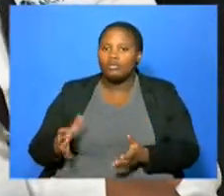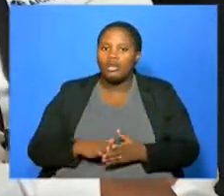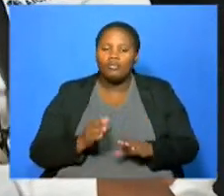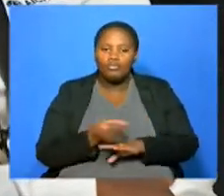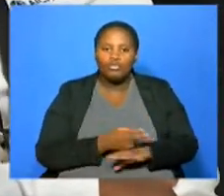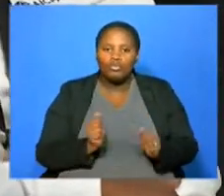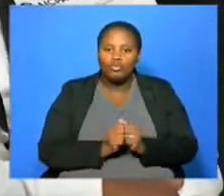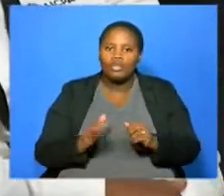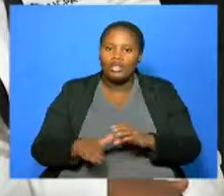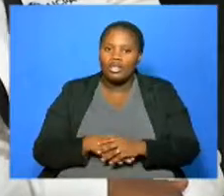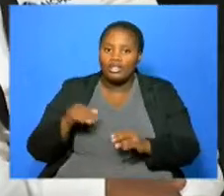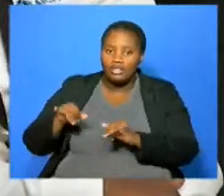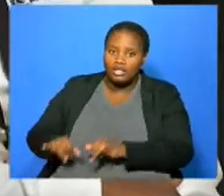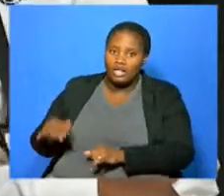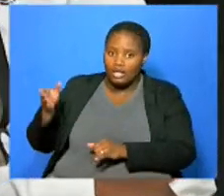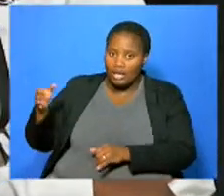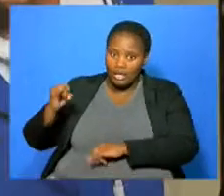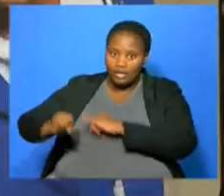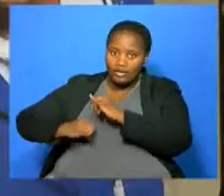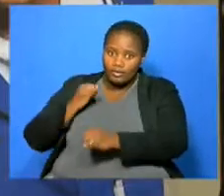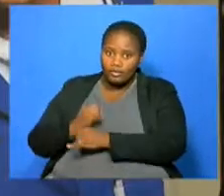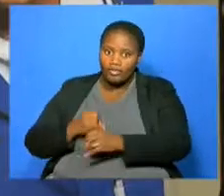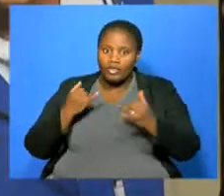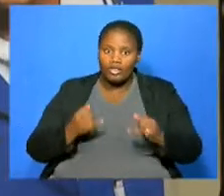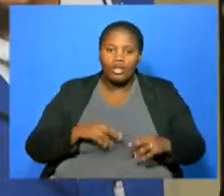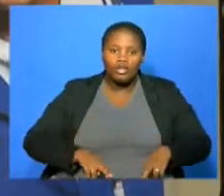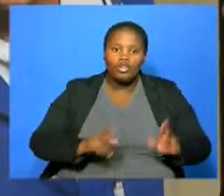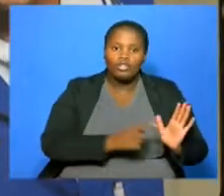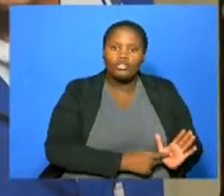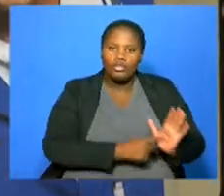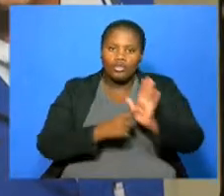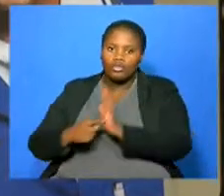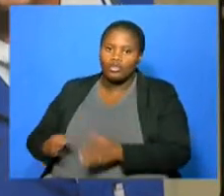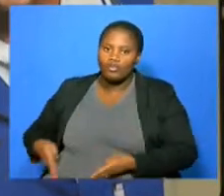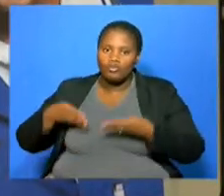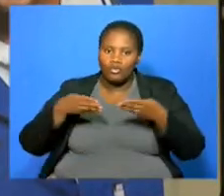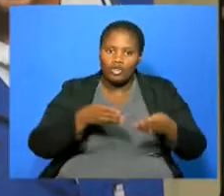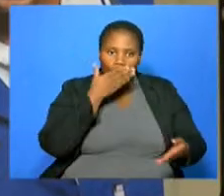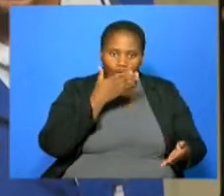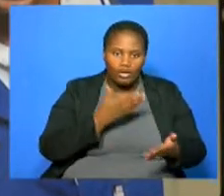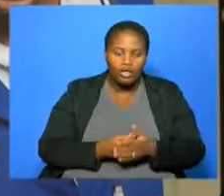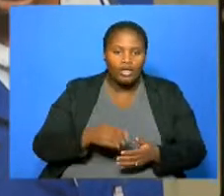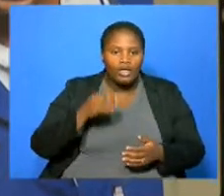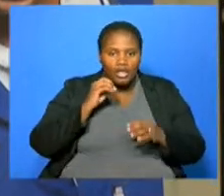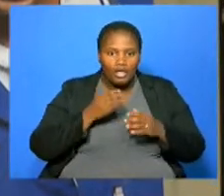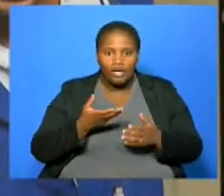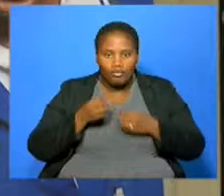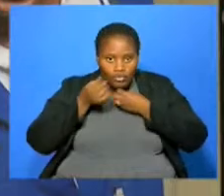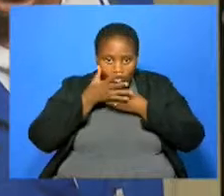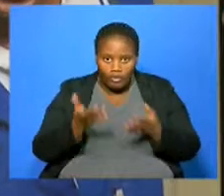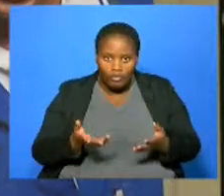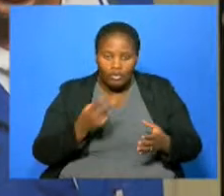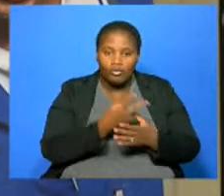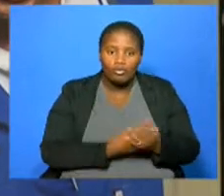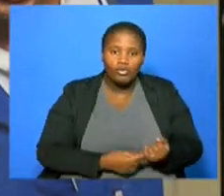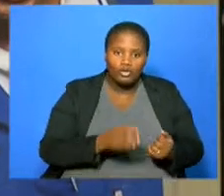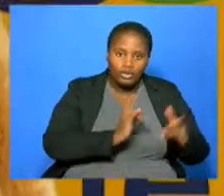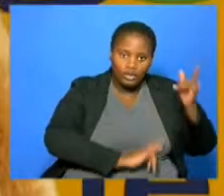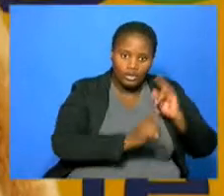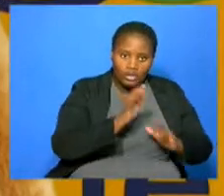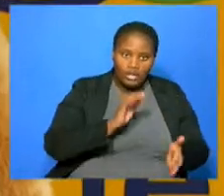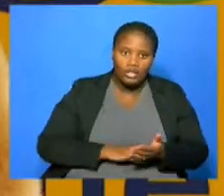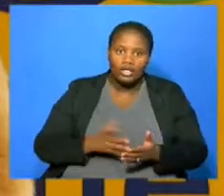present in those countries. The roadshow promises to give relevant information to potential students in both urban and rural